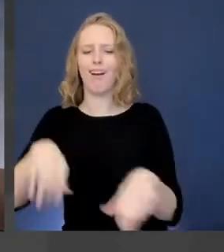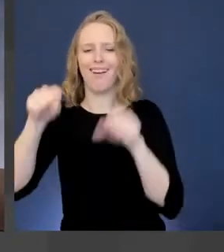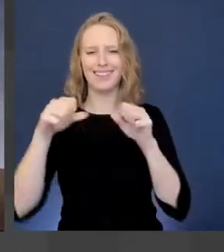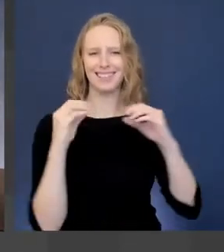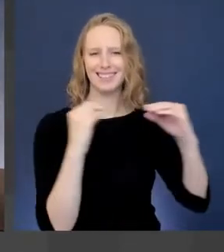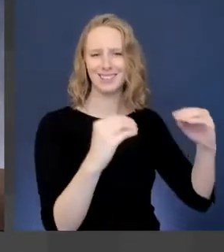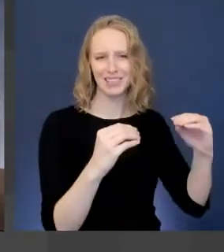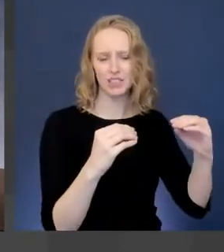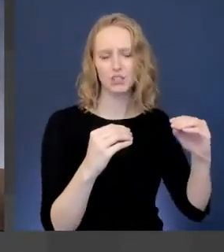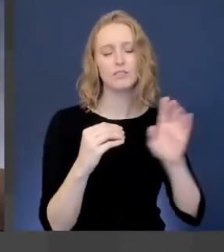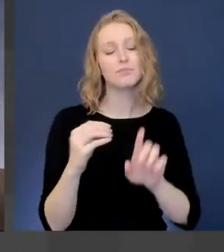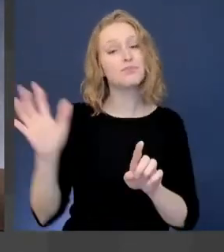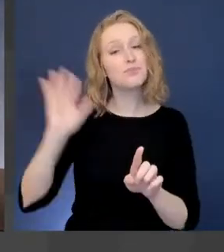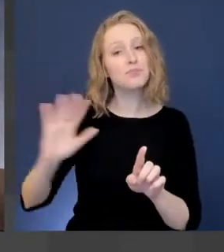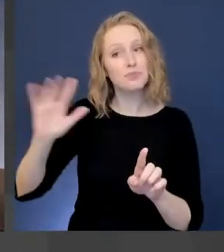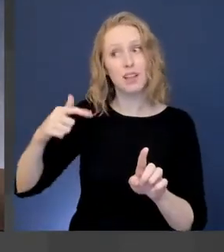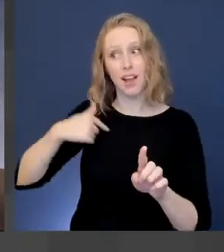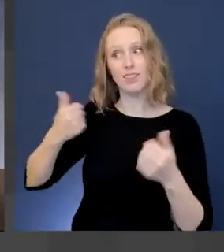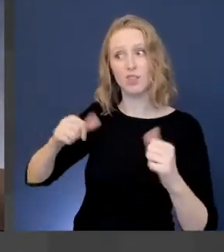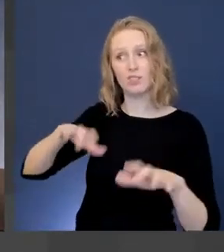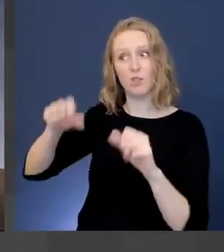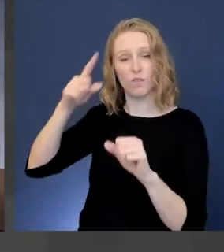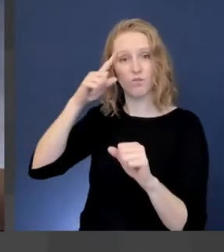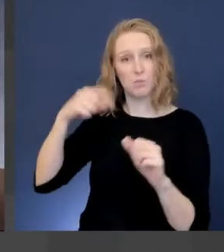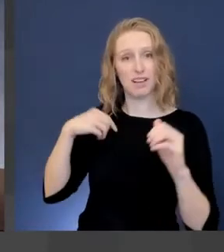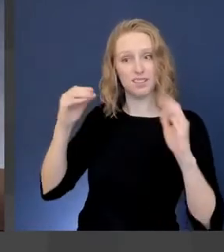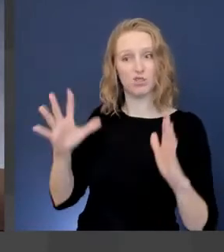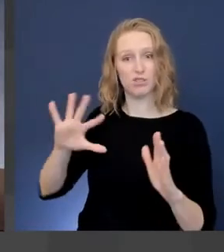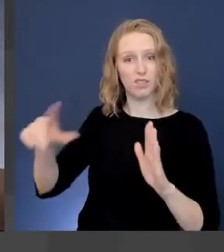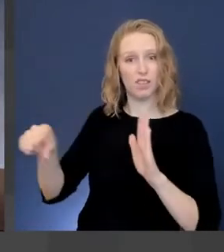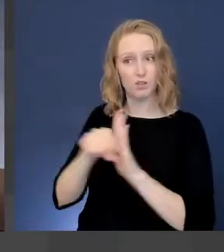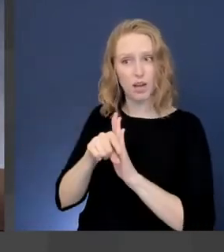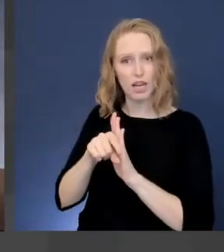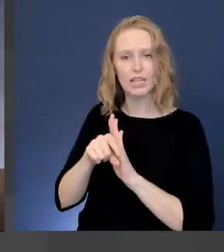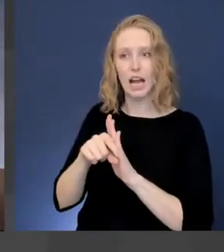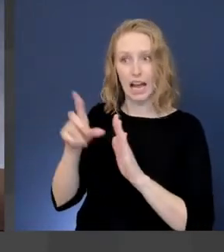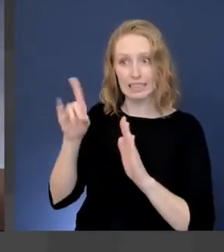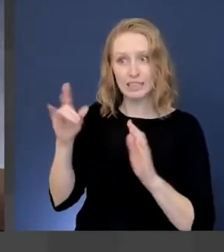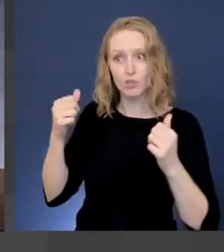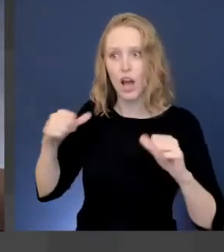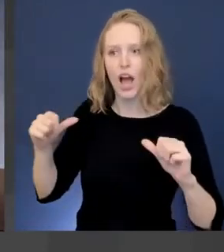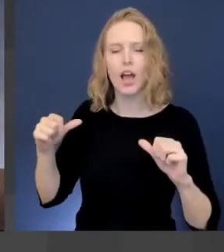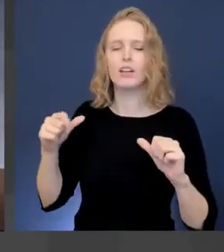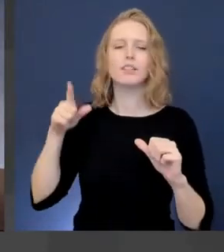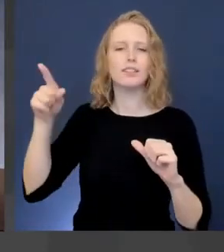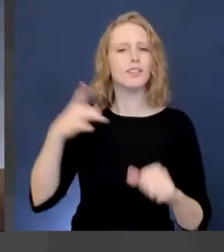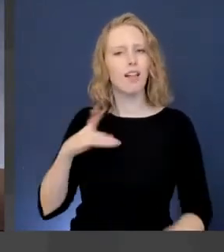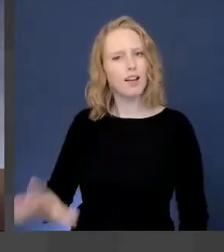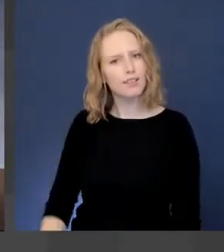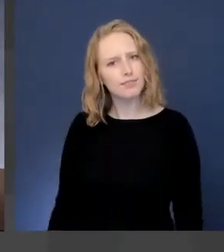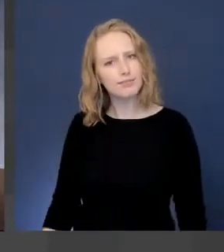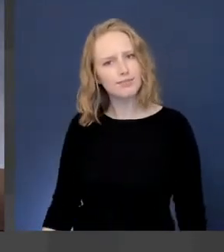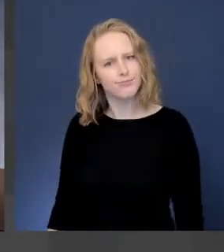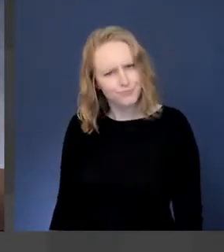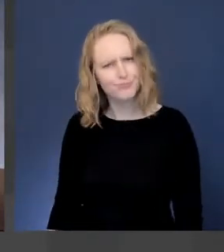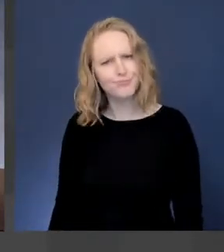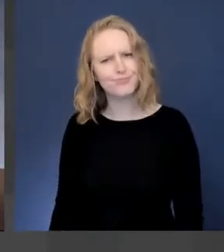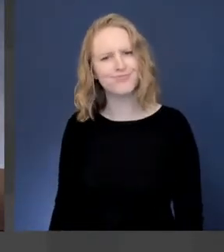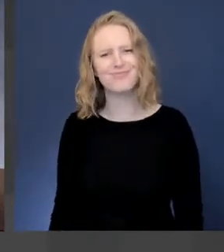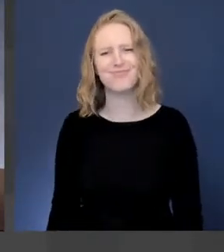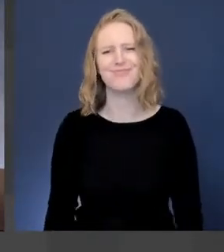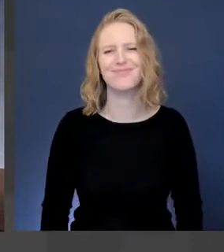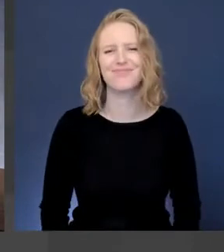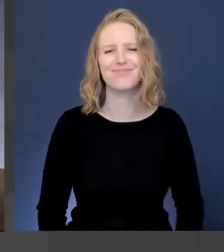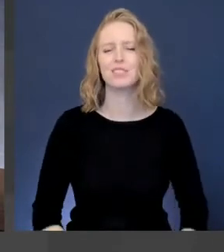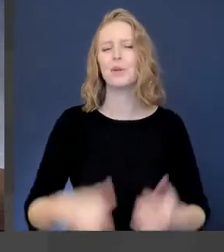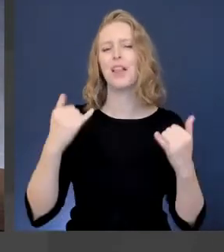I tried becoming the teacher in my 5th grade science class, well, let's just say it wasn't appreciated. But anyway, let's take a look at